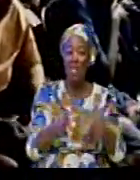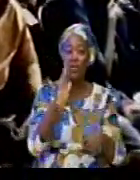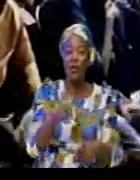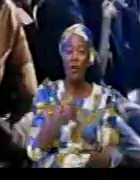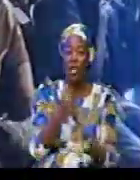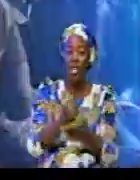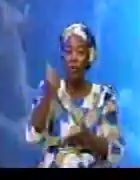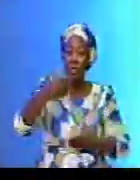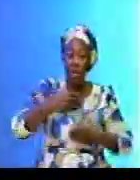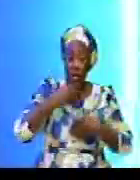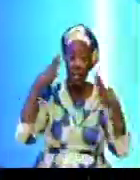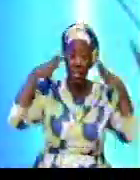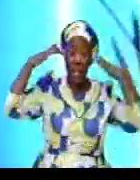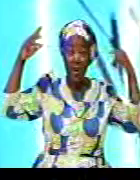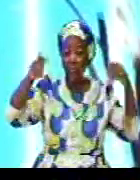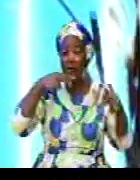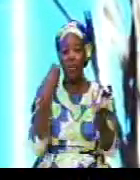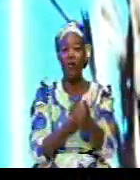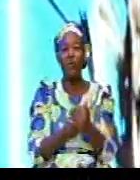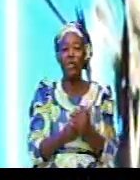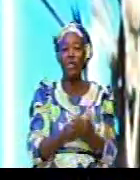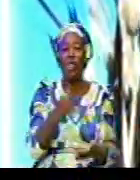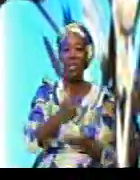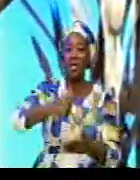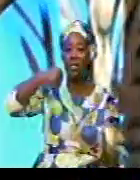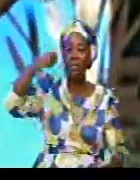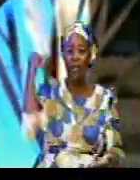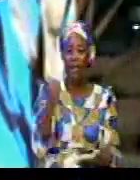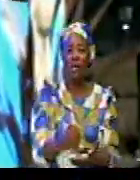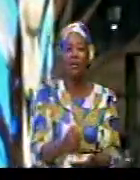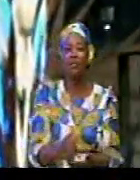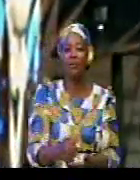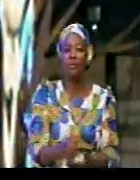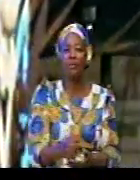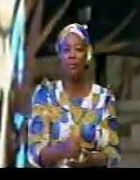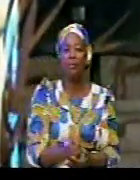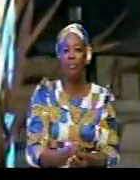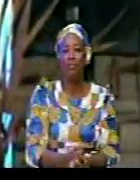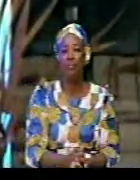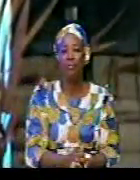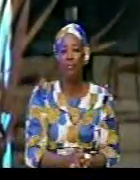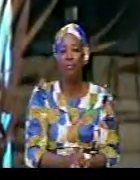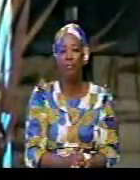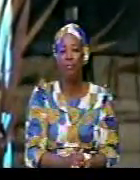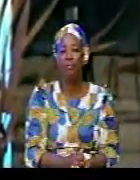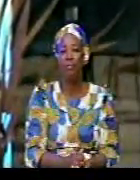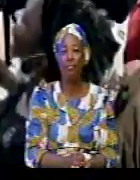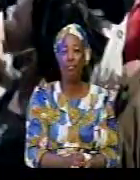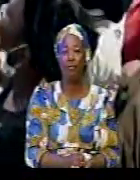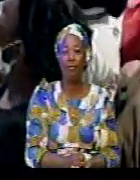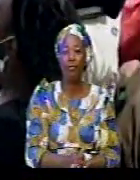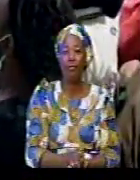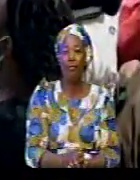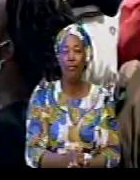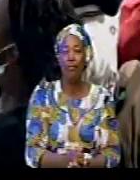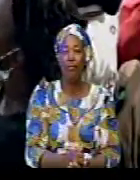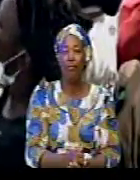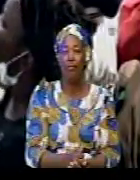If you've got the victory, let your amen sound like a victorious amen.